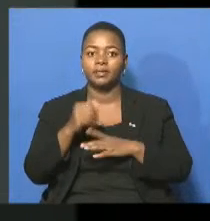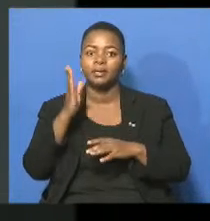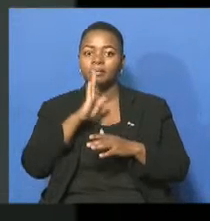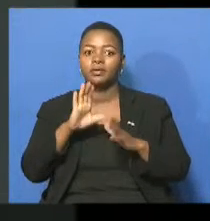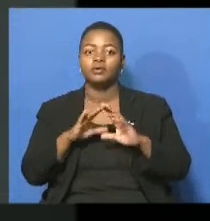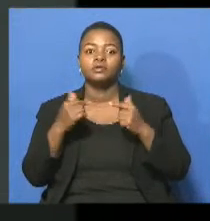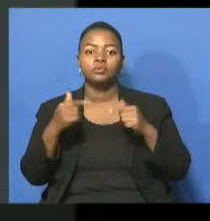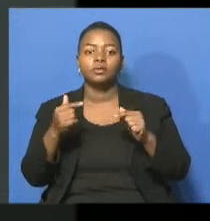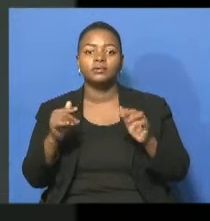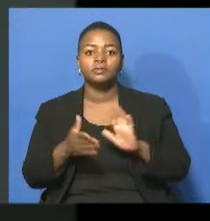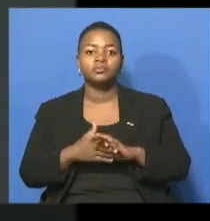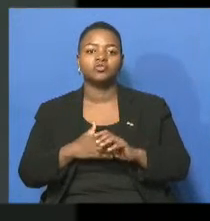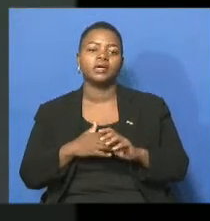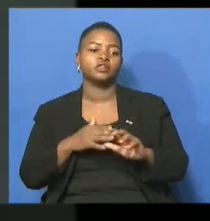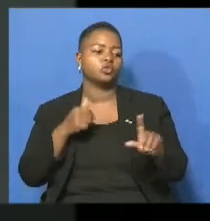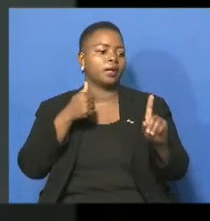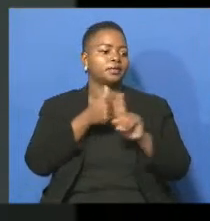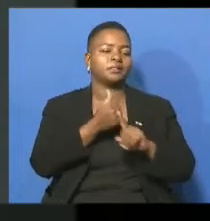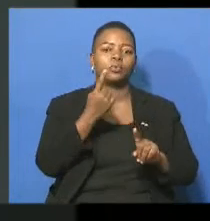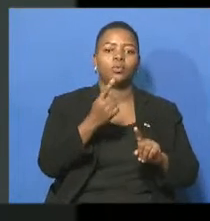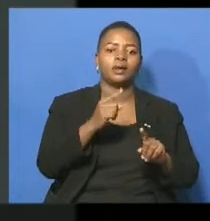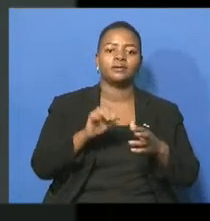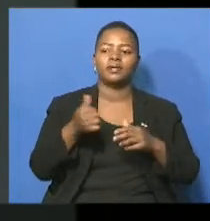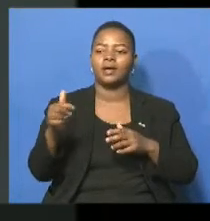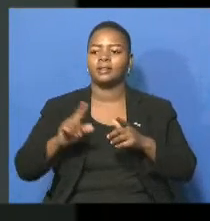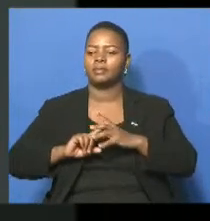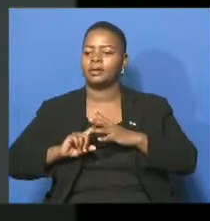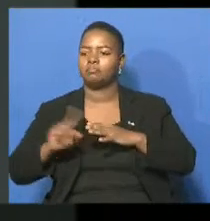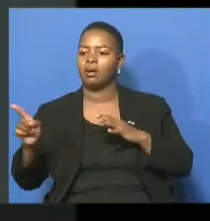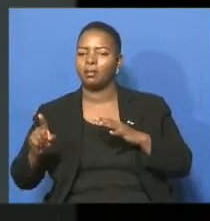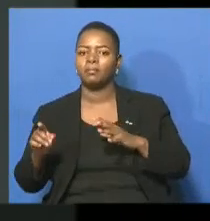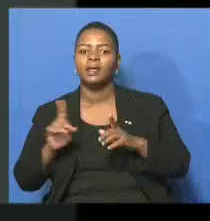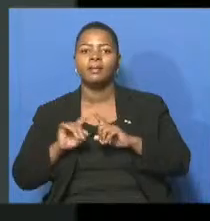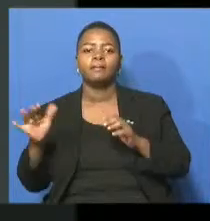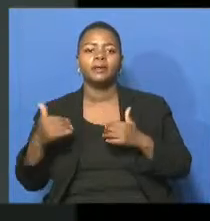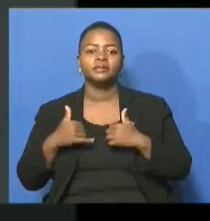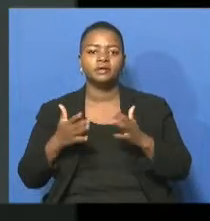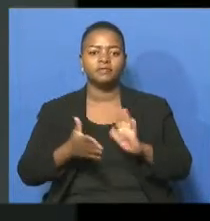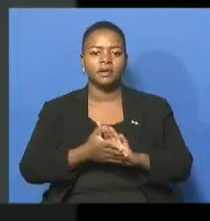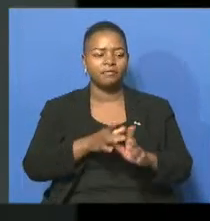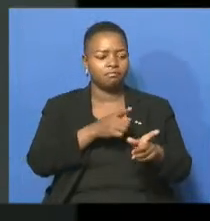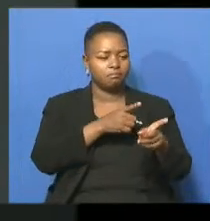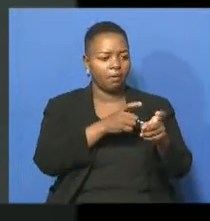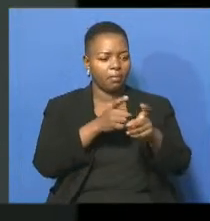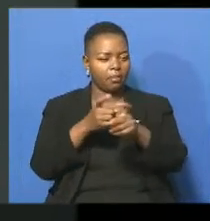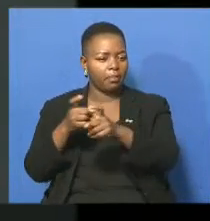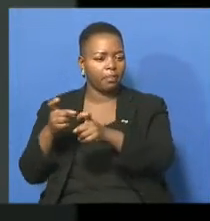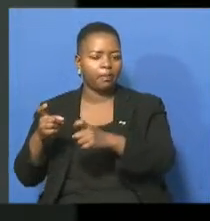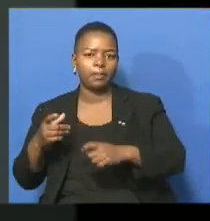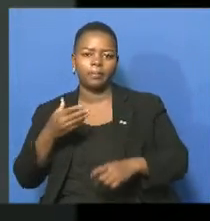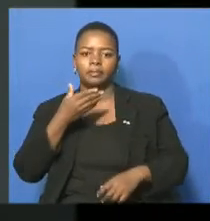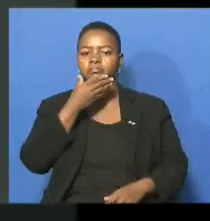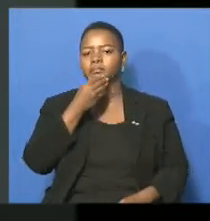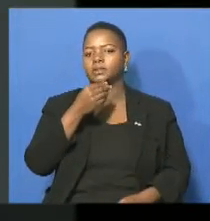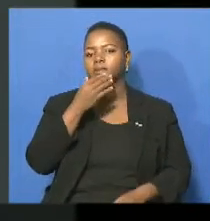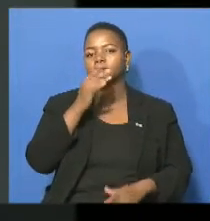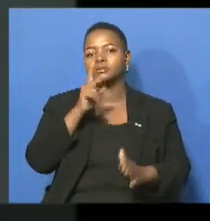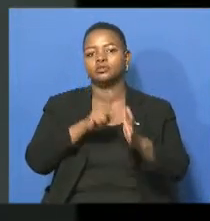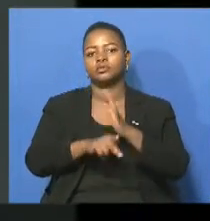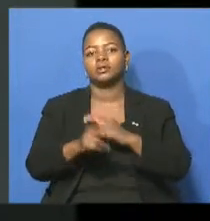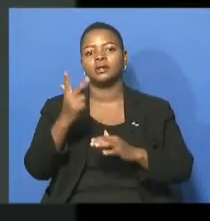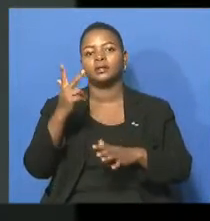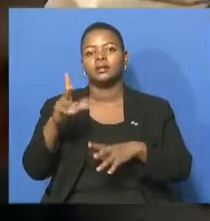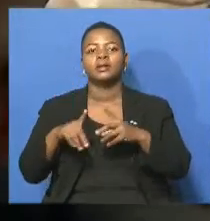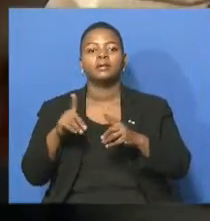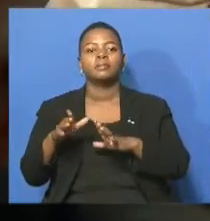you try and tackle one, the other one is probably going to run away. But if you have an automatic weapon, it's very easy to kill 3 people.